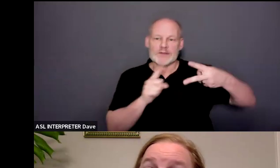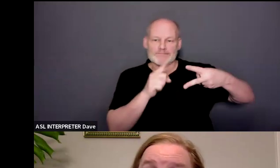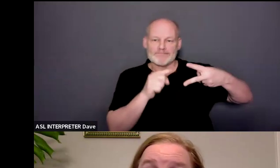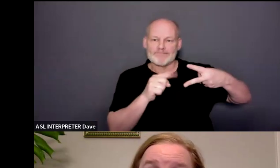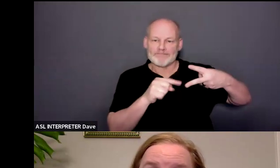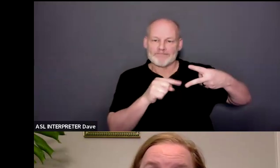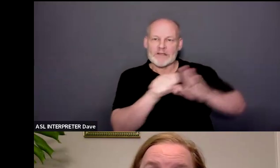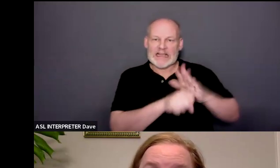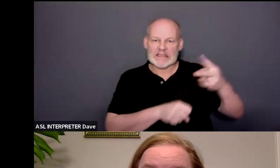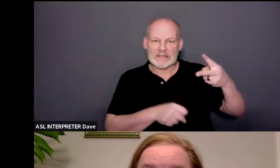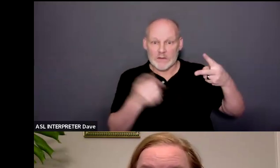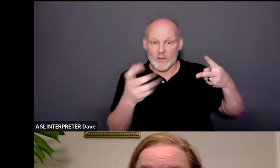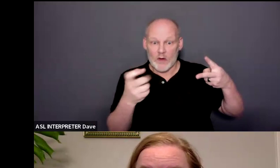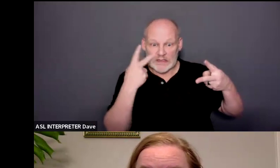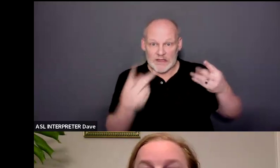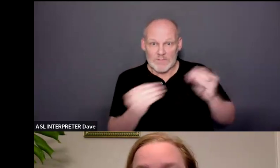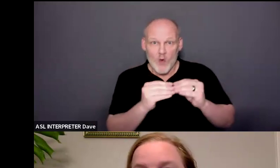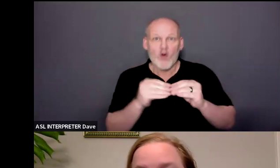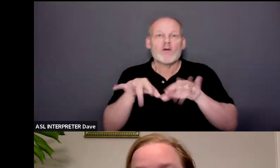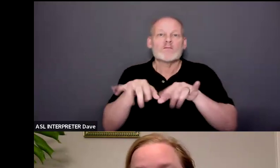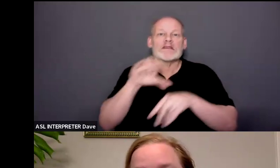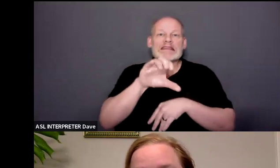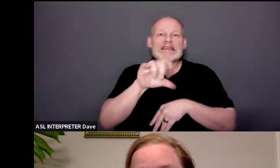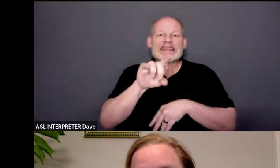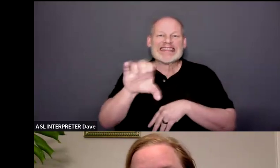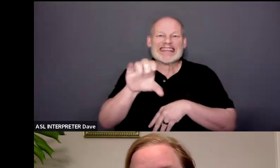now. And you can find more about it on the CDC's website.